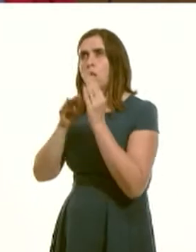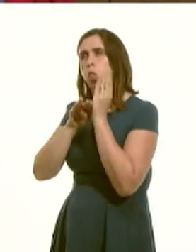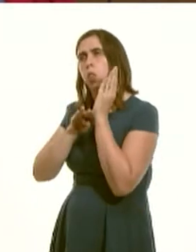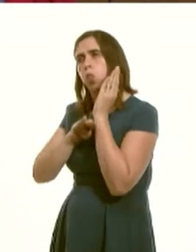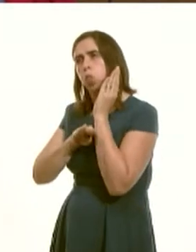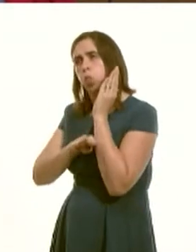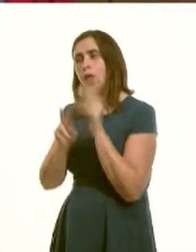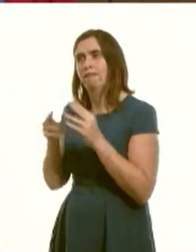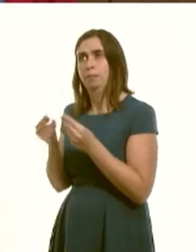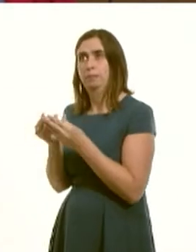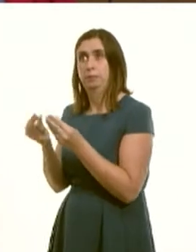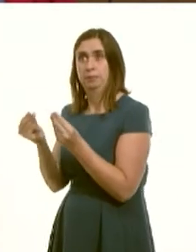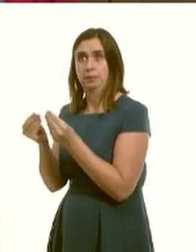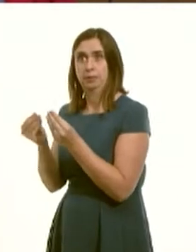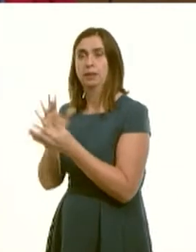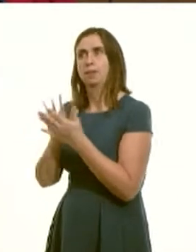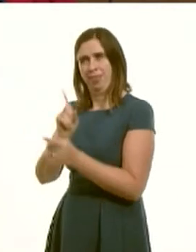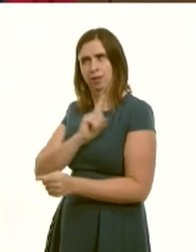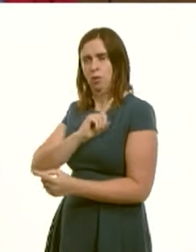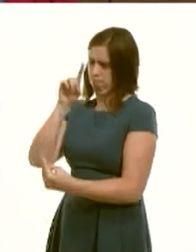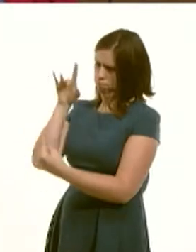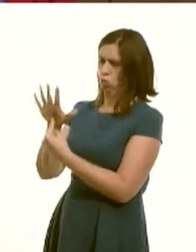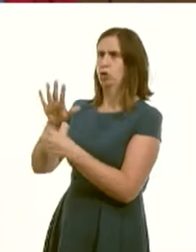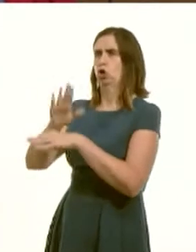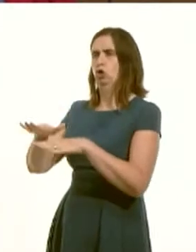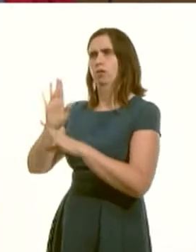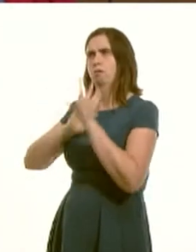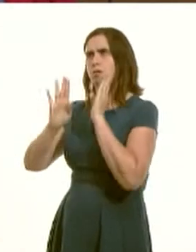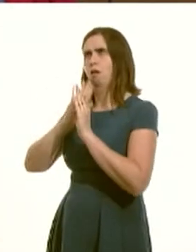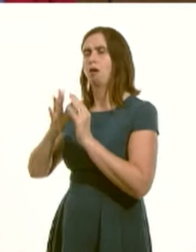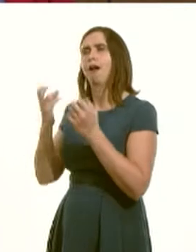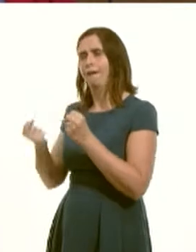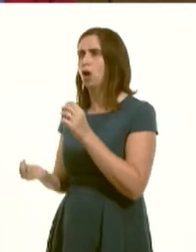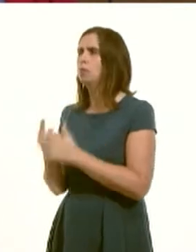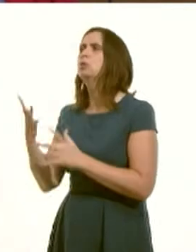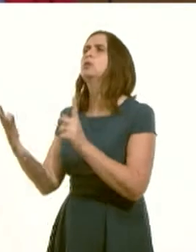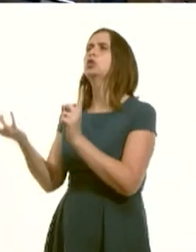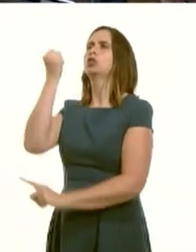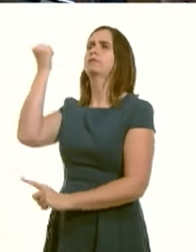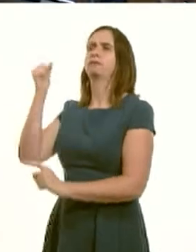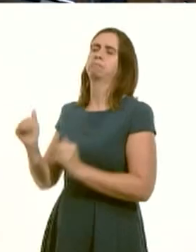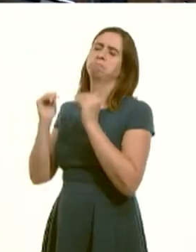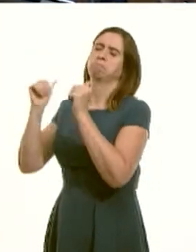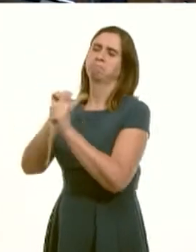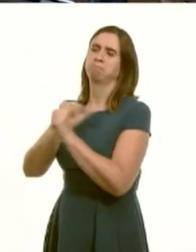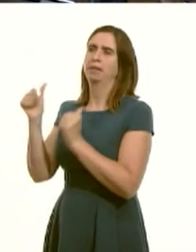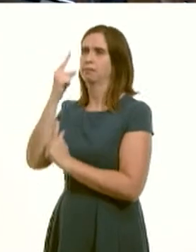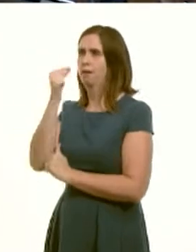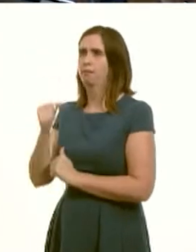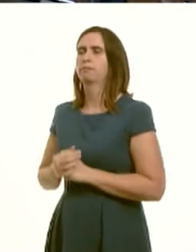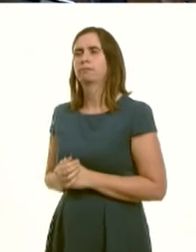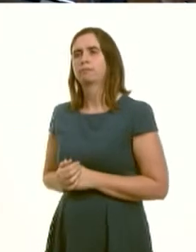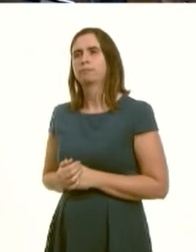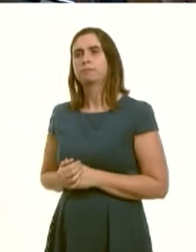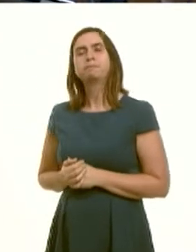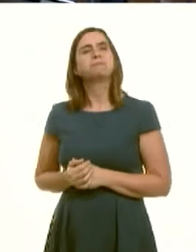for that reason, of course, attendance does need to remain a priority to ensure that children and young people are given the chance to achieve their potential. Answer, First